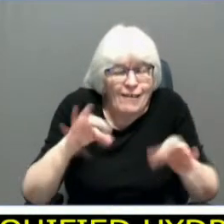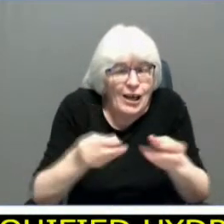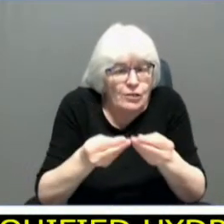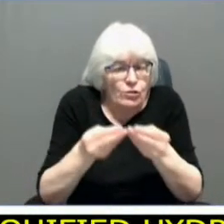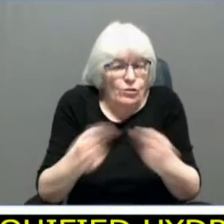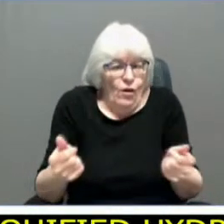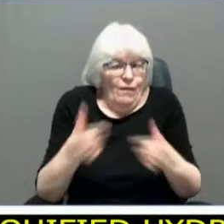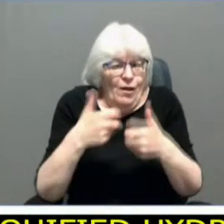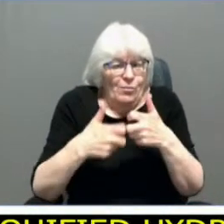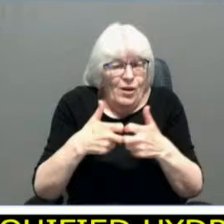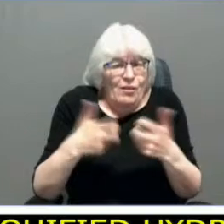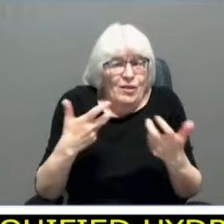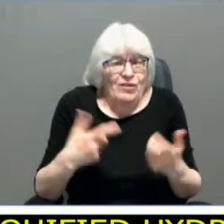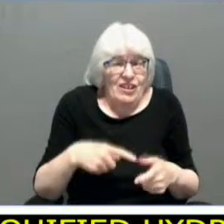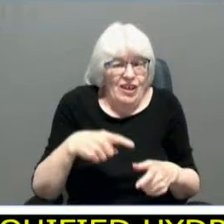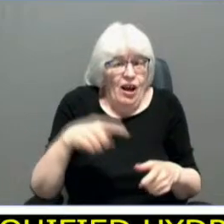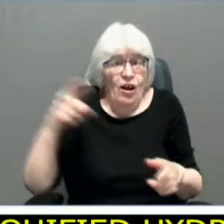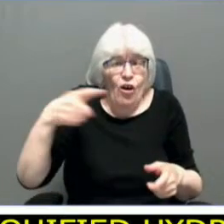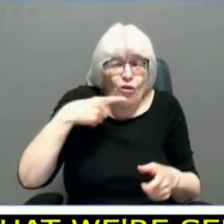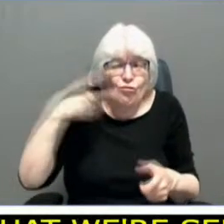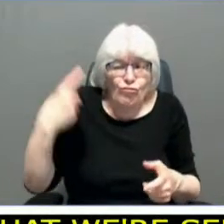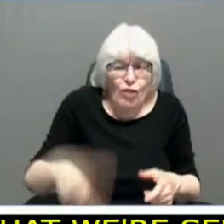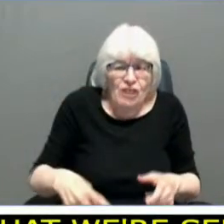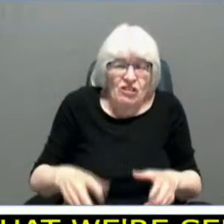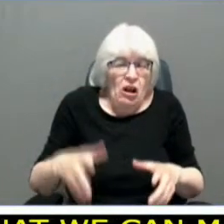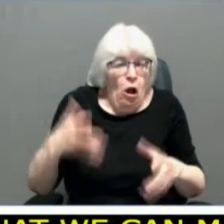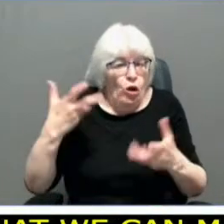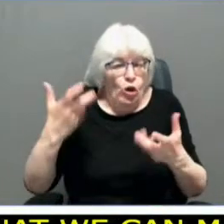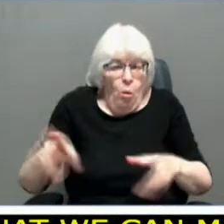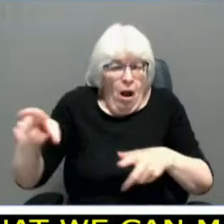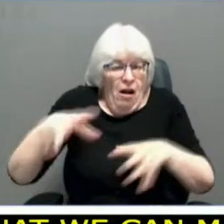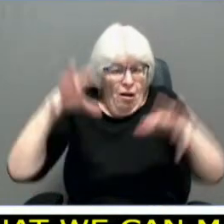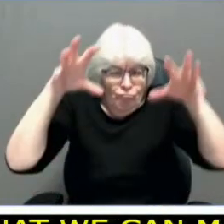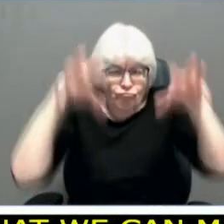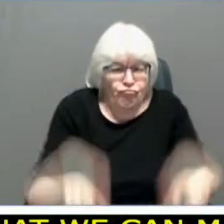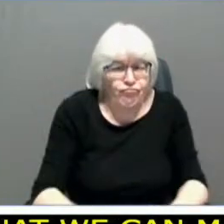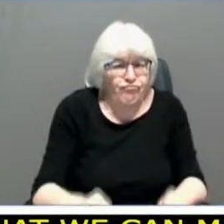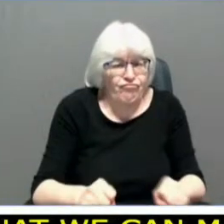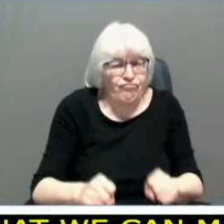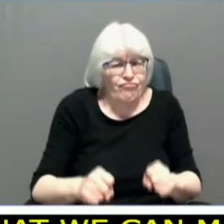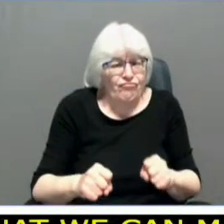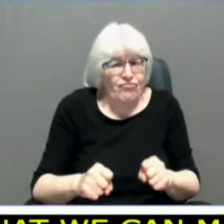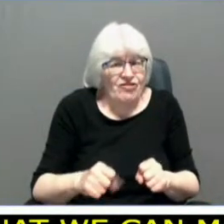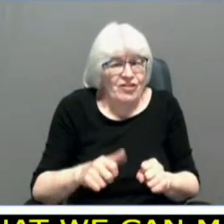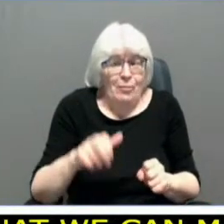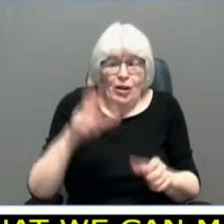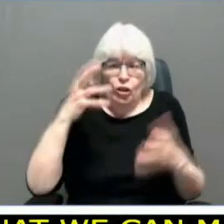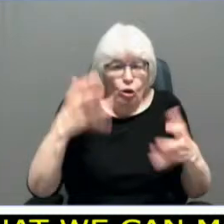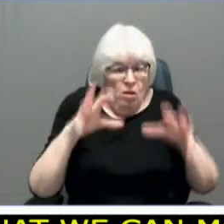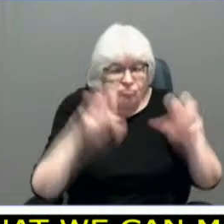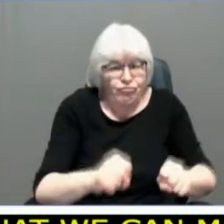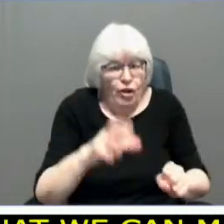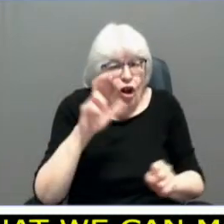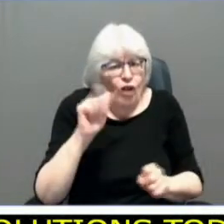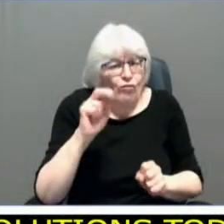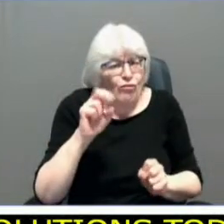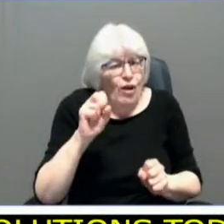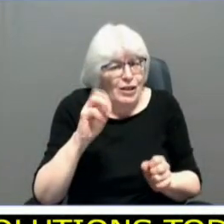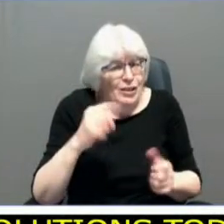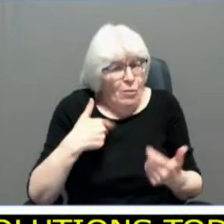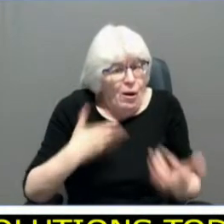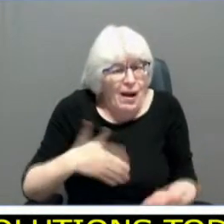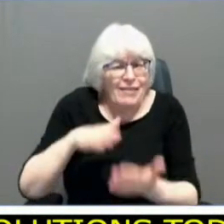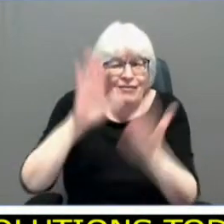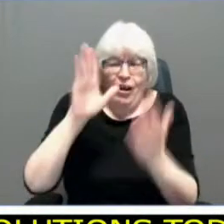what our economy is being held to, that's what Ukraine is facing, but that's what we're facing in the world. So we shouldn't be have this exposure right